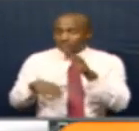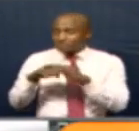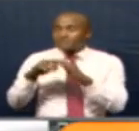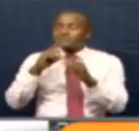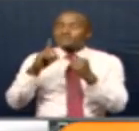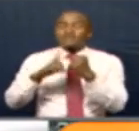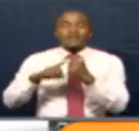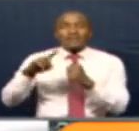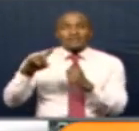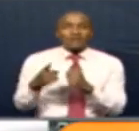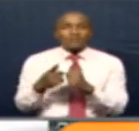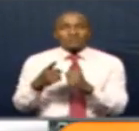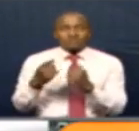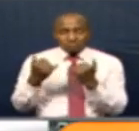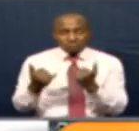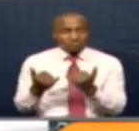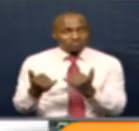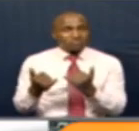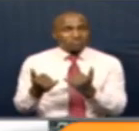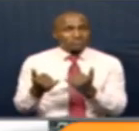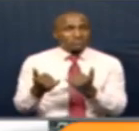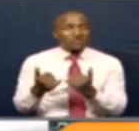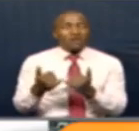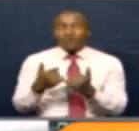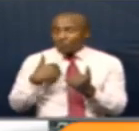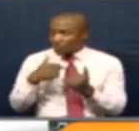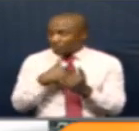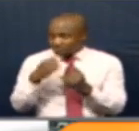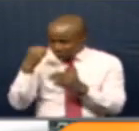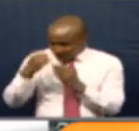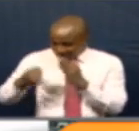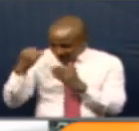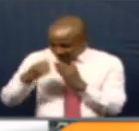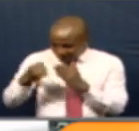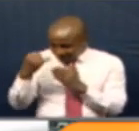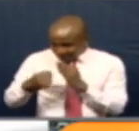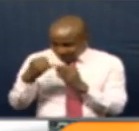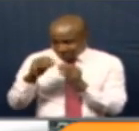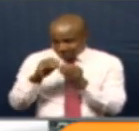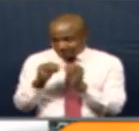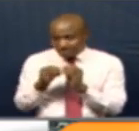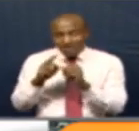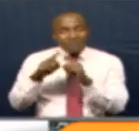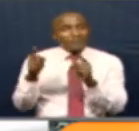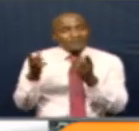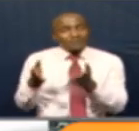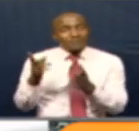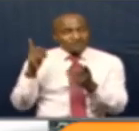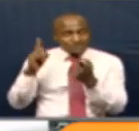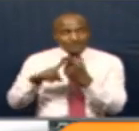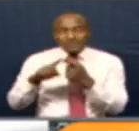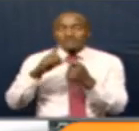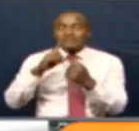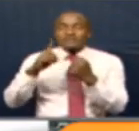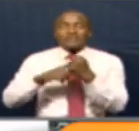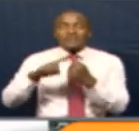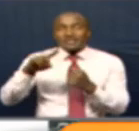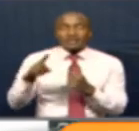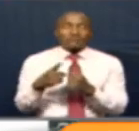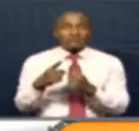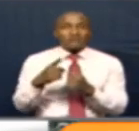600,000 at the moment. So we're finalizing the numbers, but at the moment we are targeting 600,000